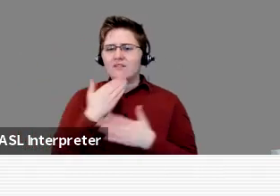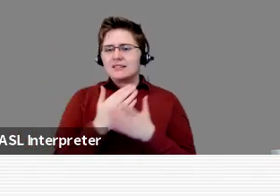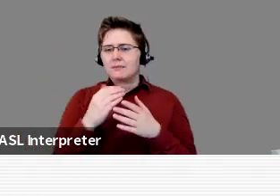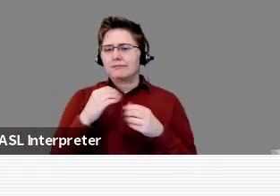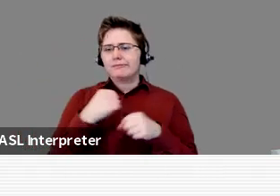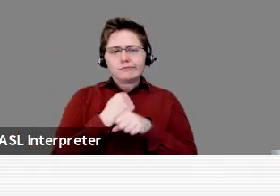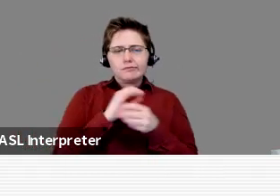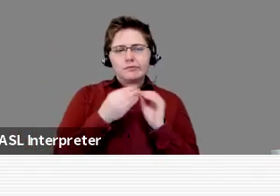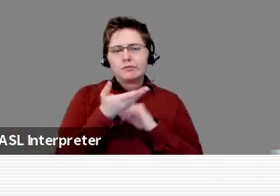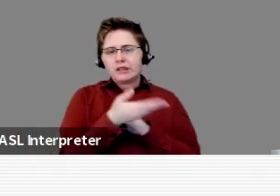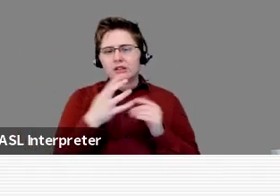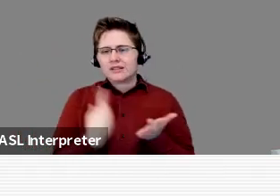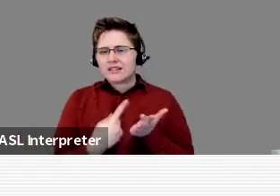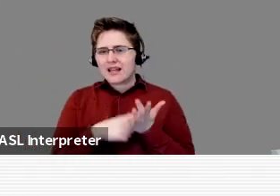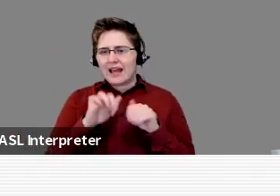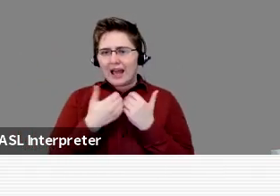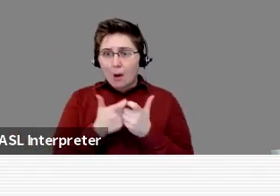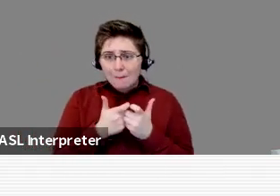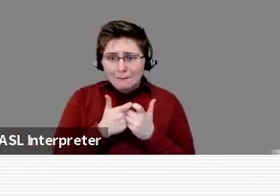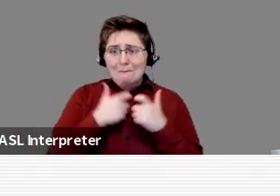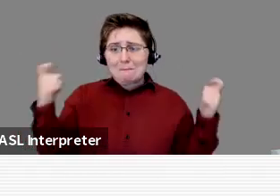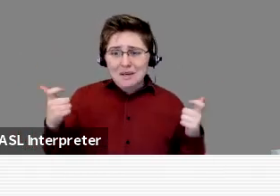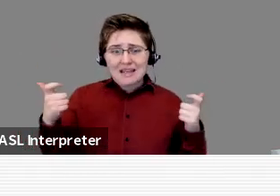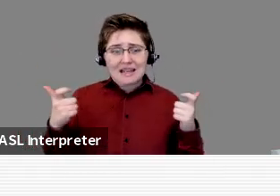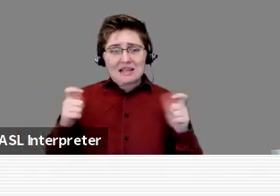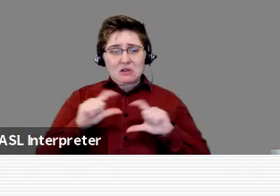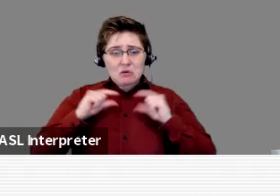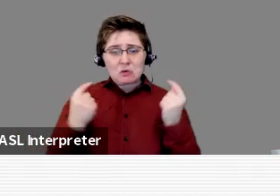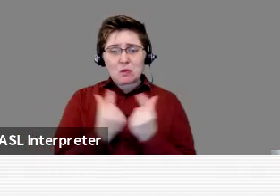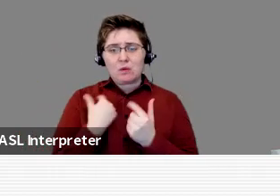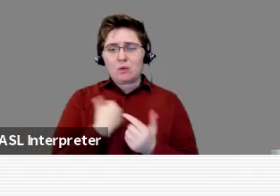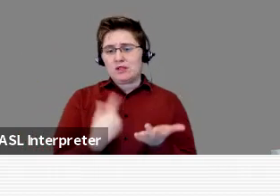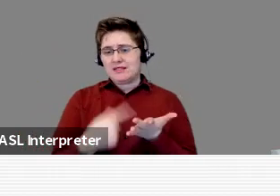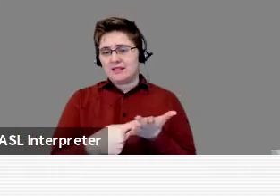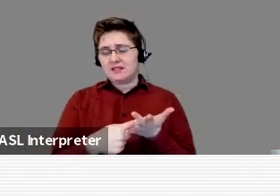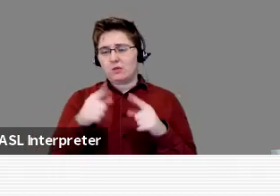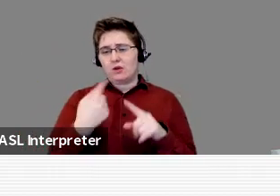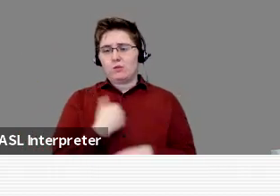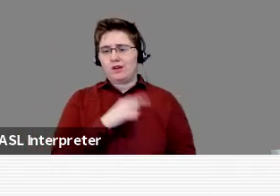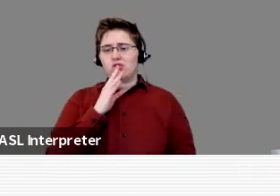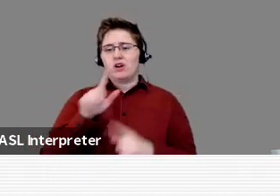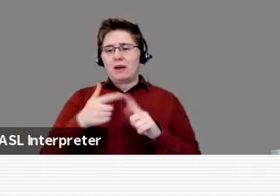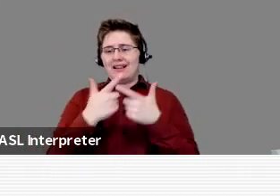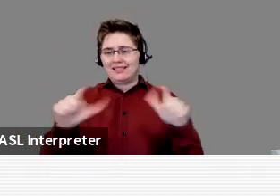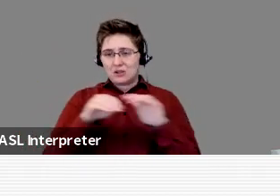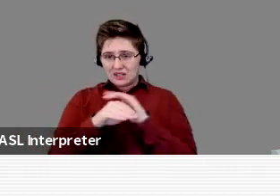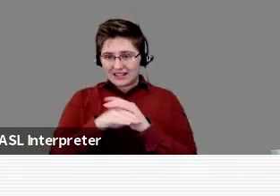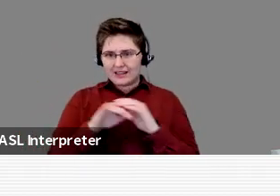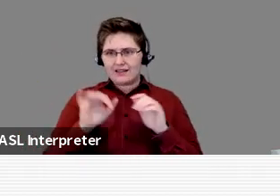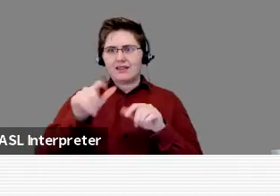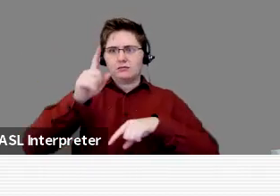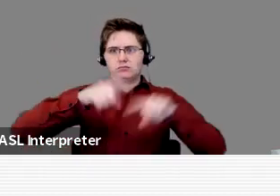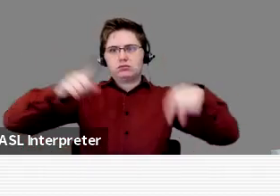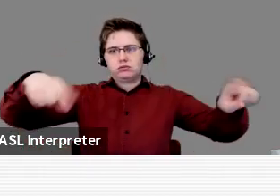here that kind of talk about how large of a population we're talking about when we talk about language access and how varied that can